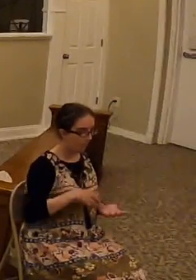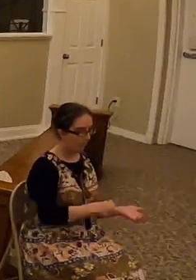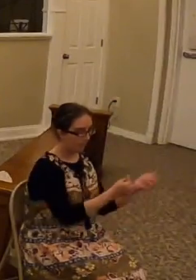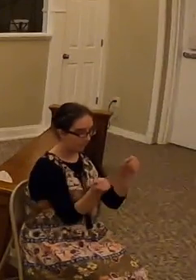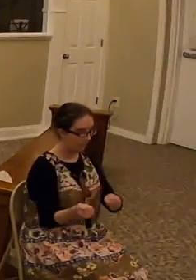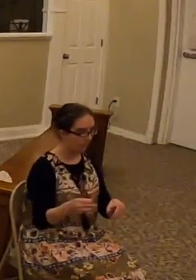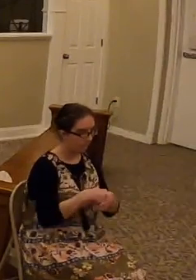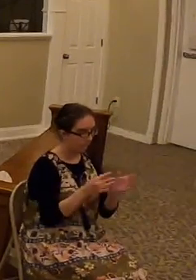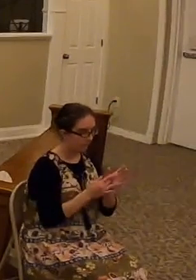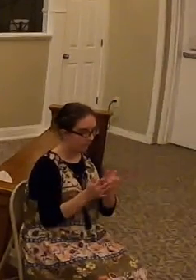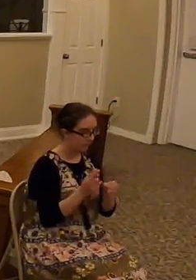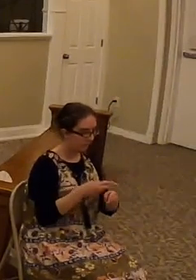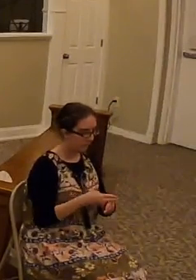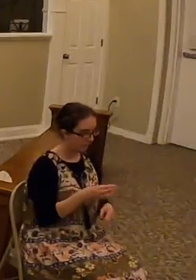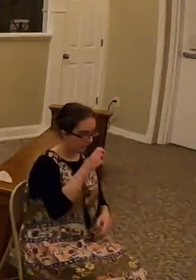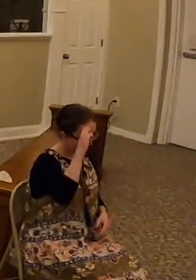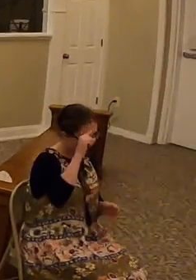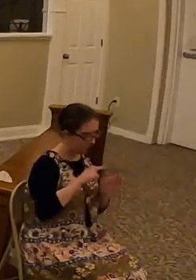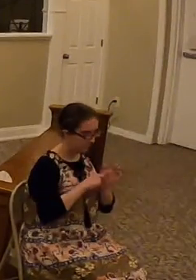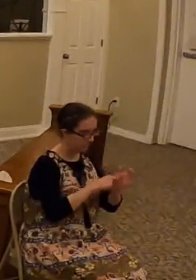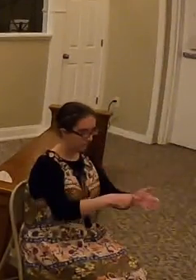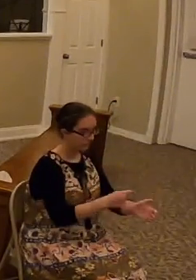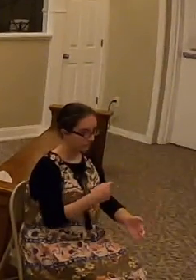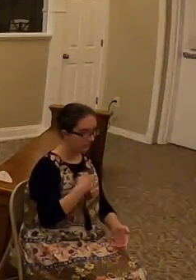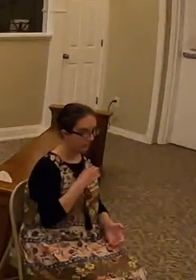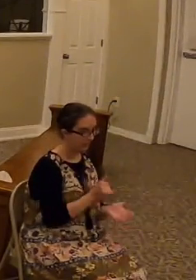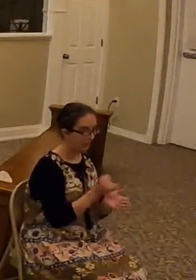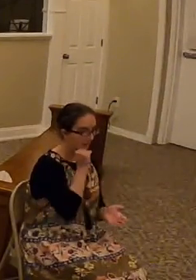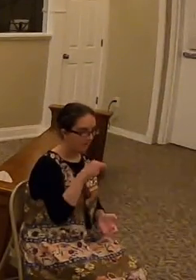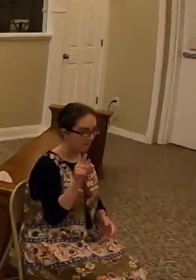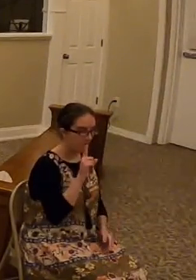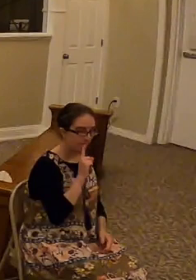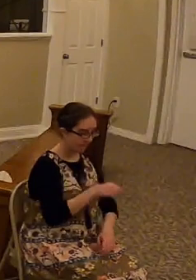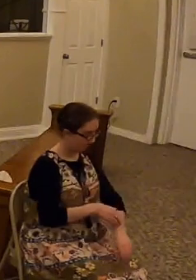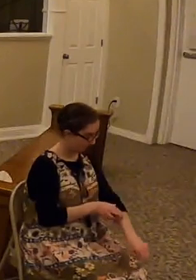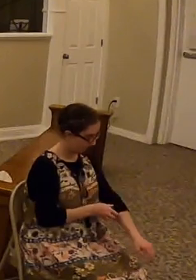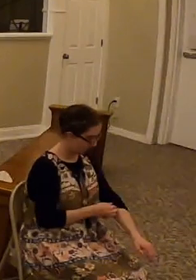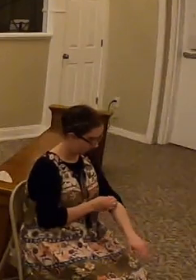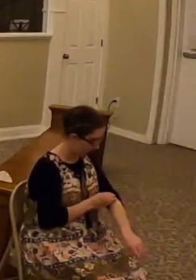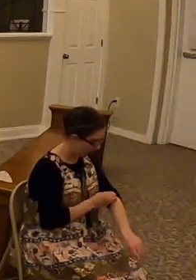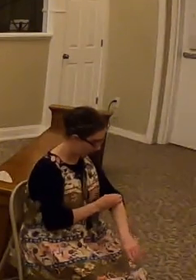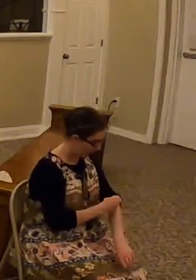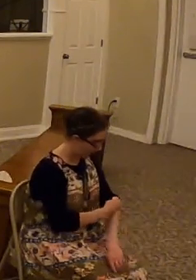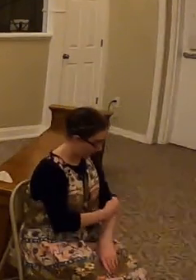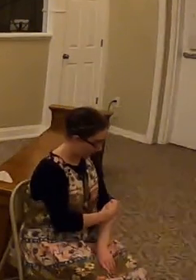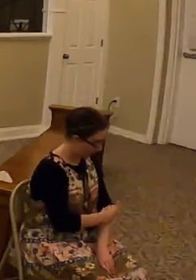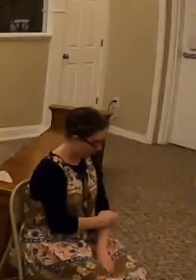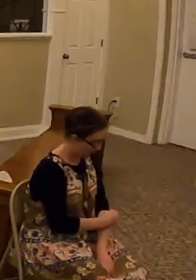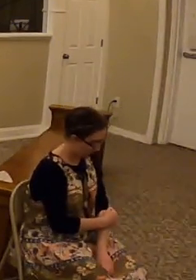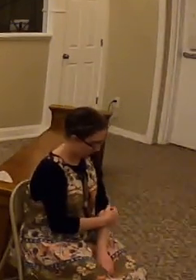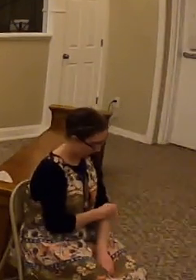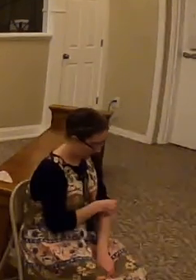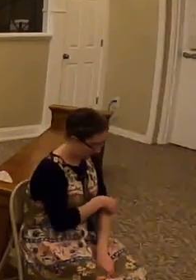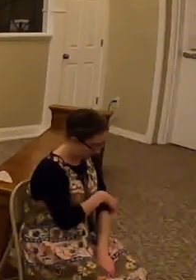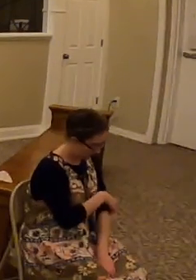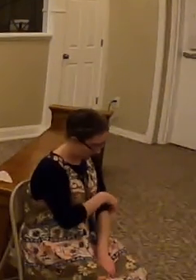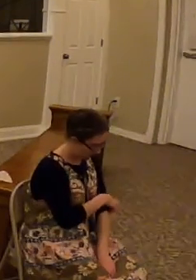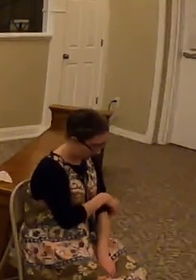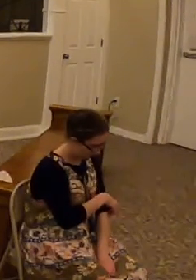get baptized in Jesus' name because he's revealed it to us. That's the truth. That's awesome. They're going to an Assembly of God church